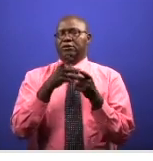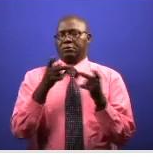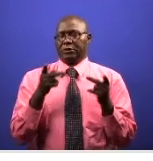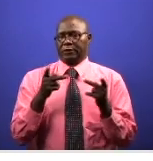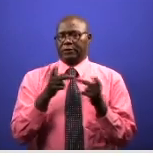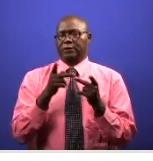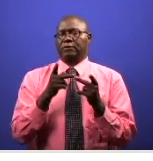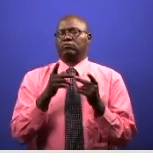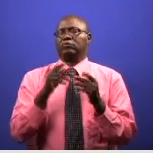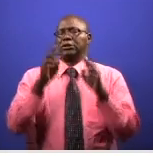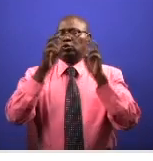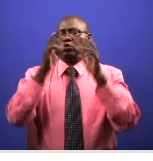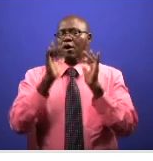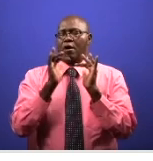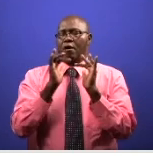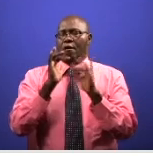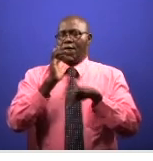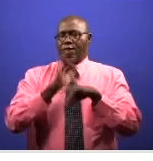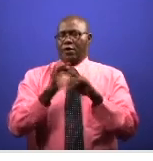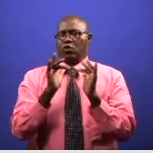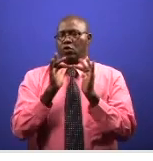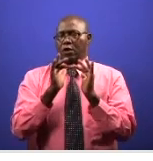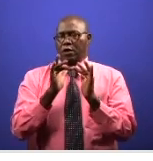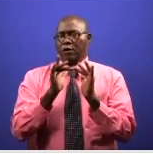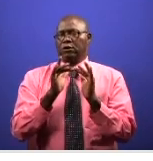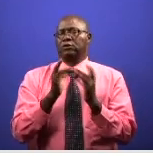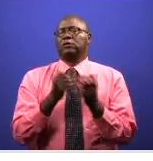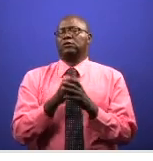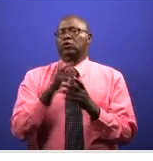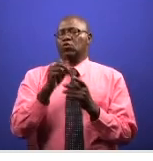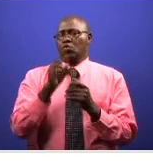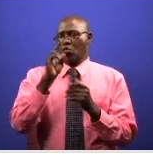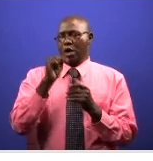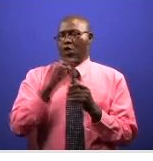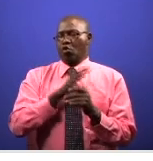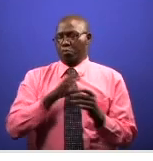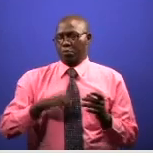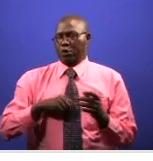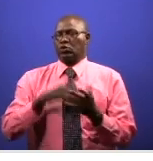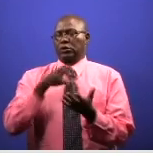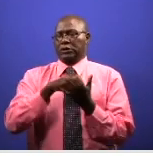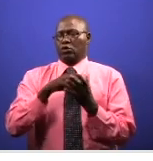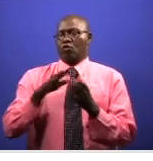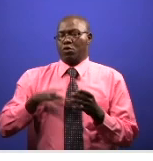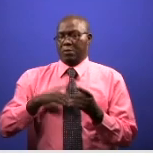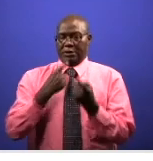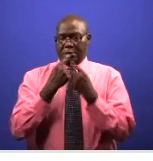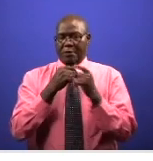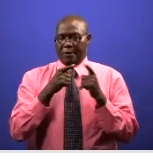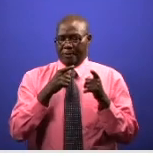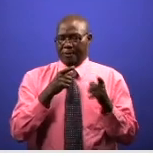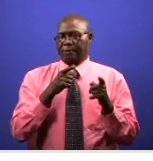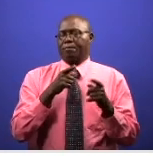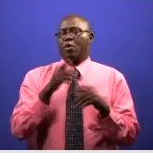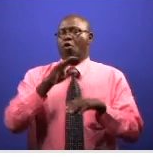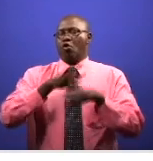online. Speaking during the 67th session of the UN Commission on the Status of Women, Senator Maina noted that